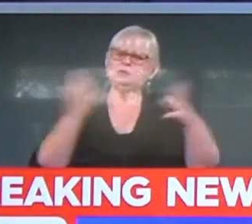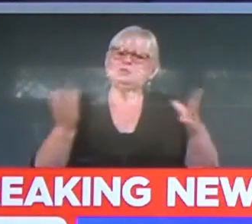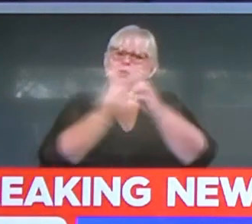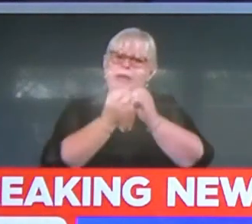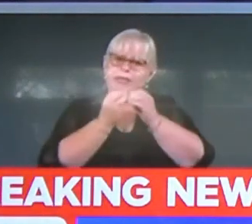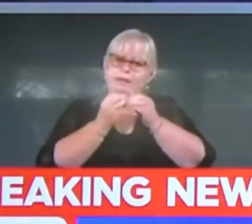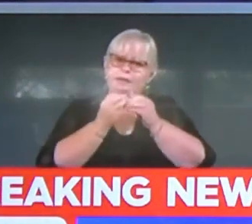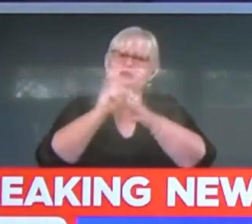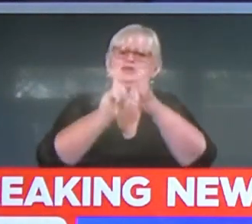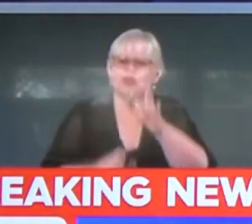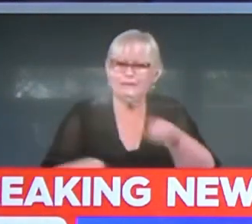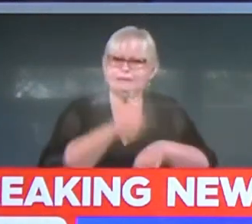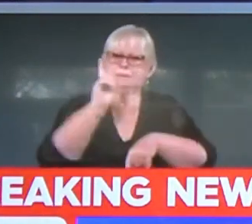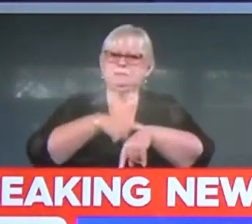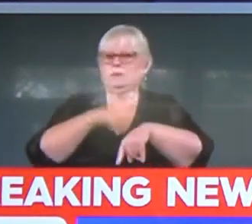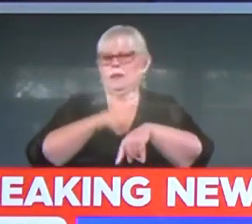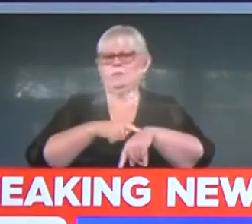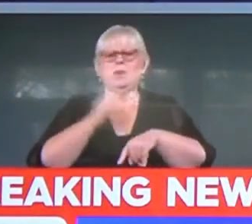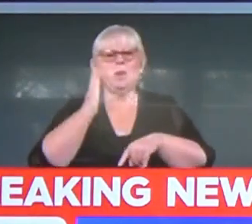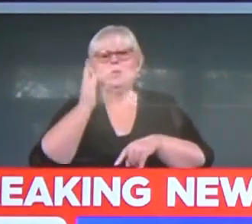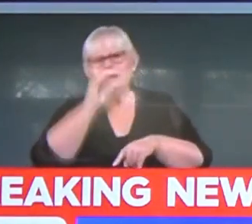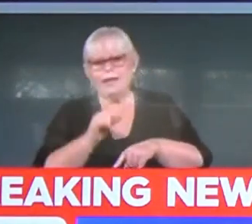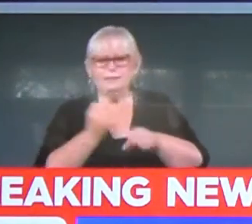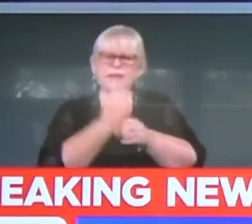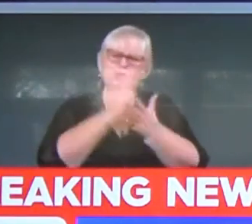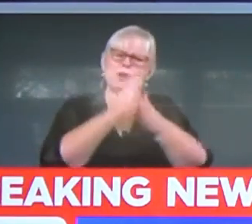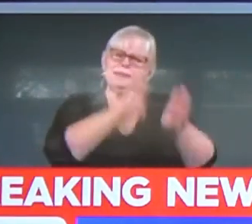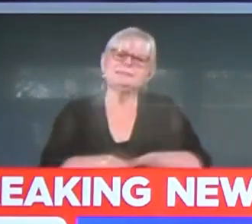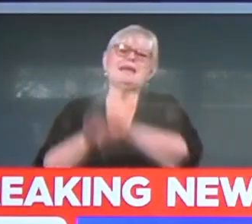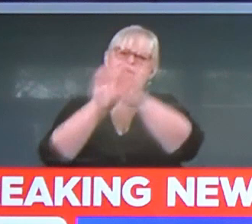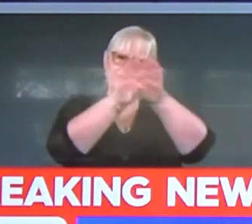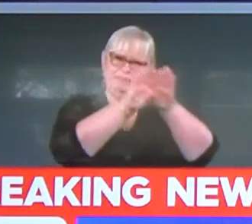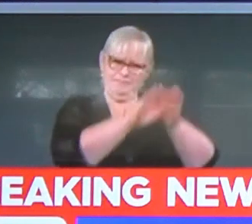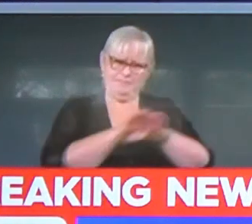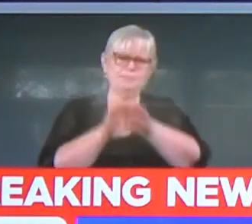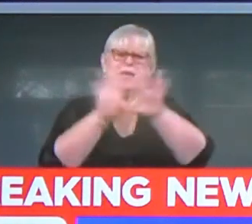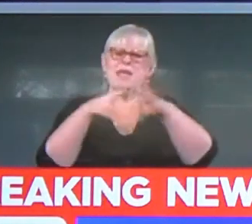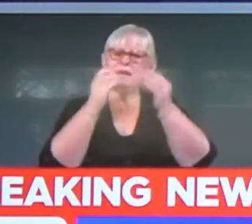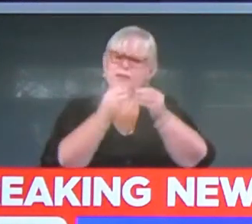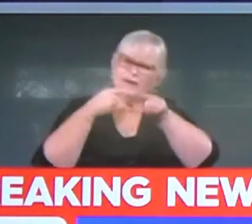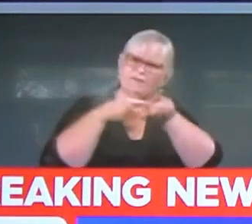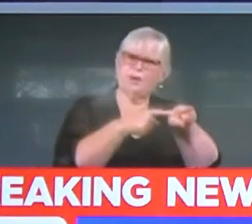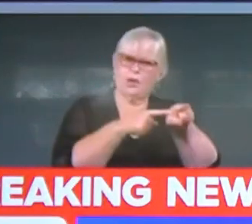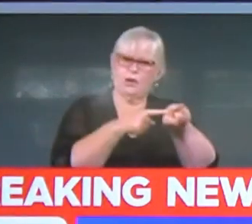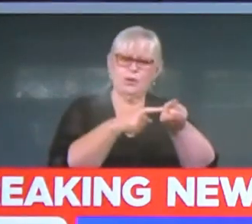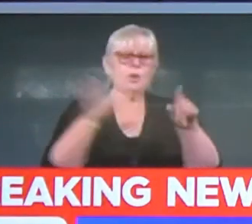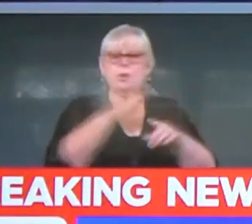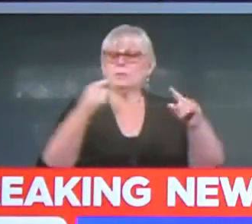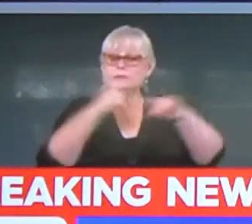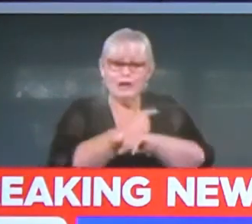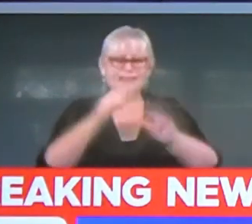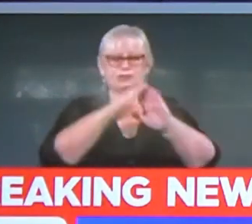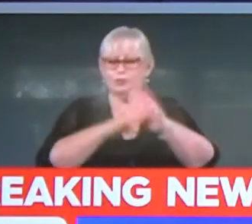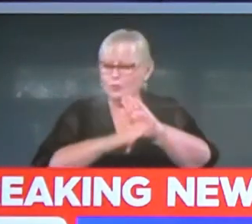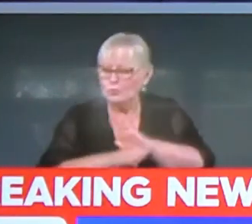together wherever they possibly can to ensure a consistency of application of the various rules and arrangements